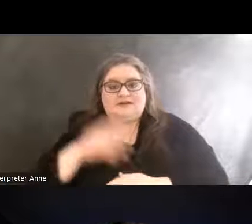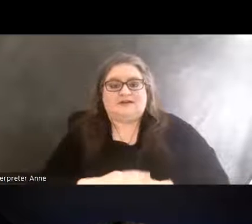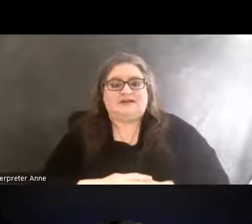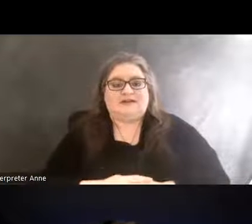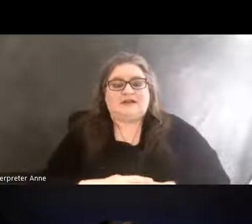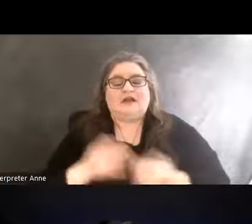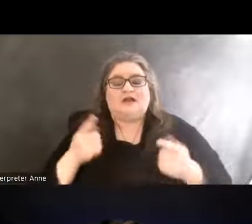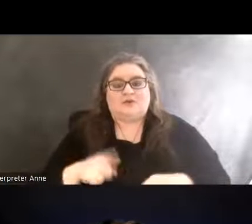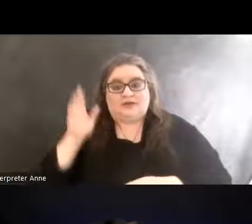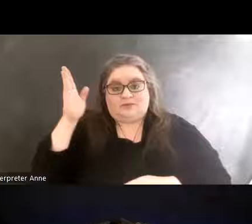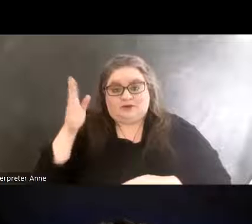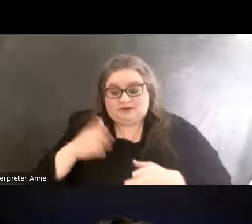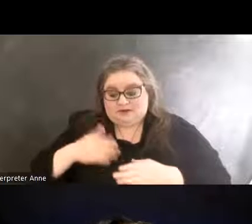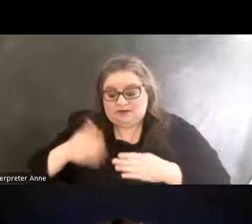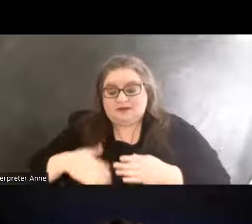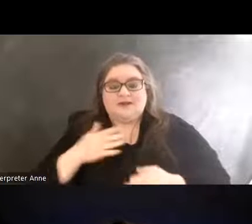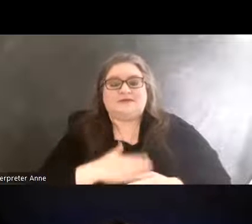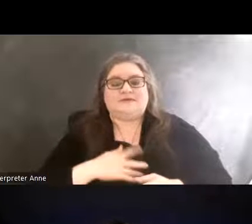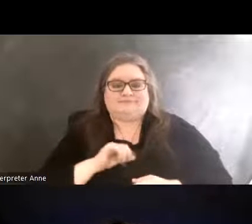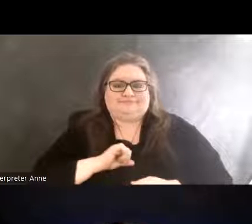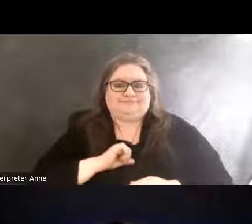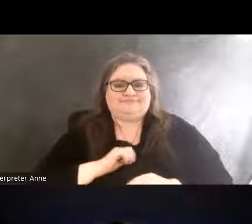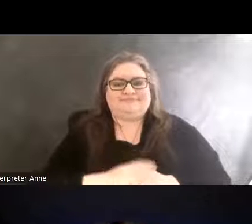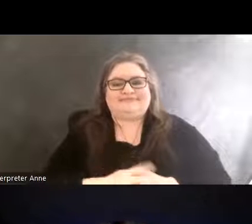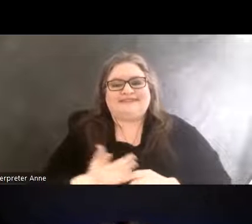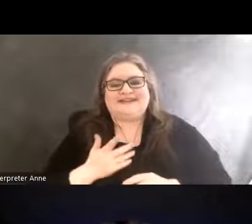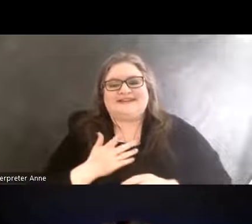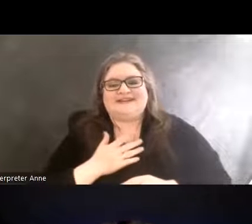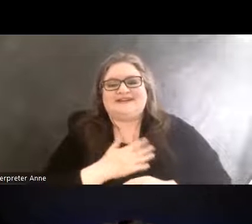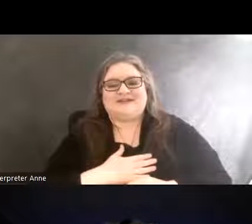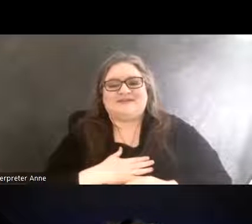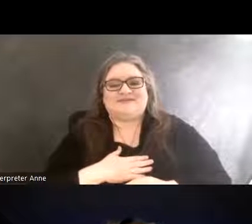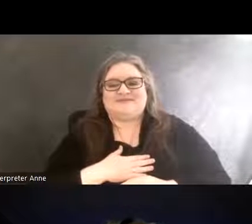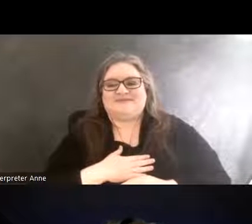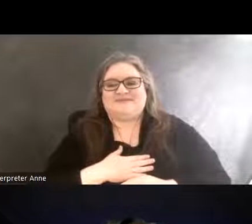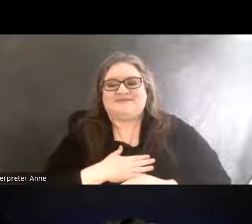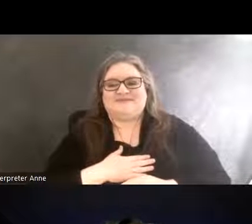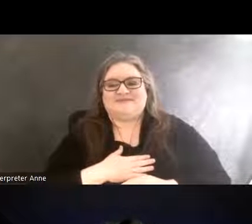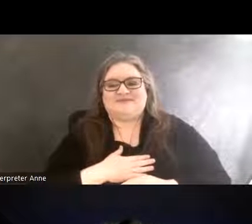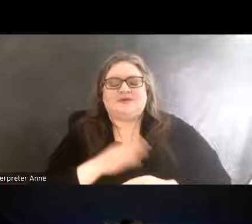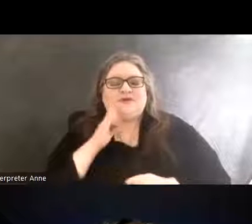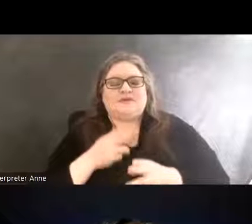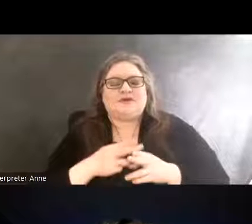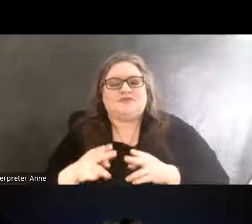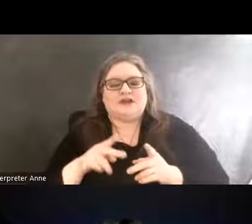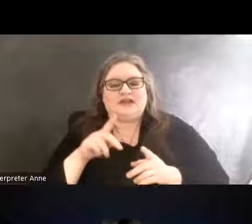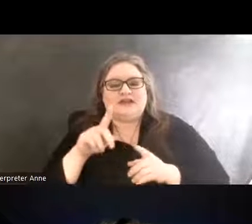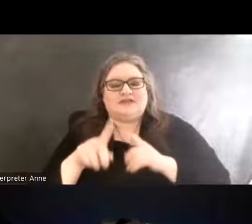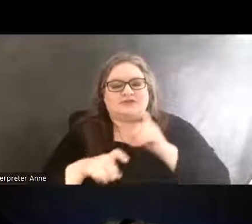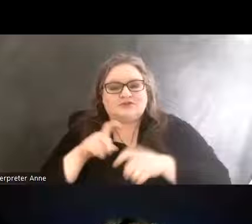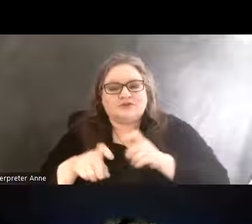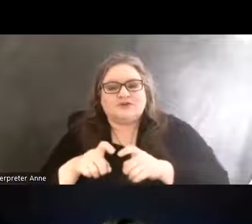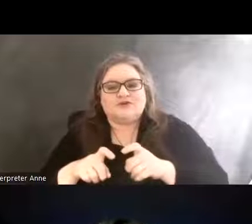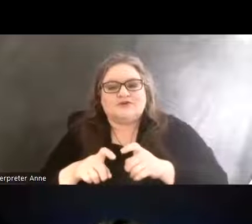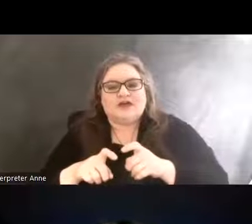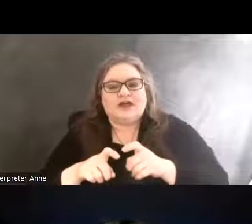presentation ends, please, excuse me, there will be a brief survey that will show in